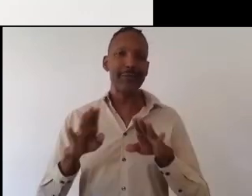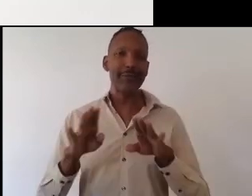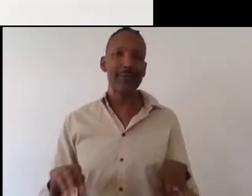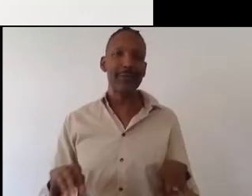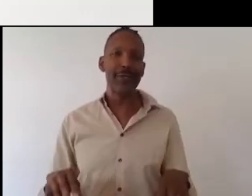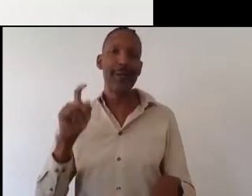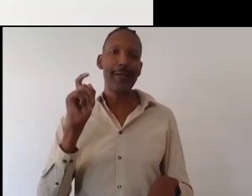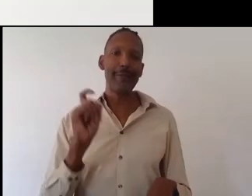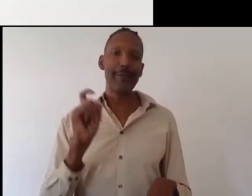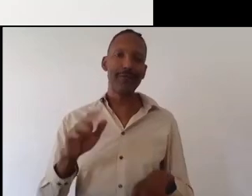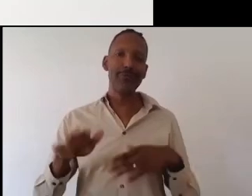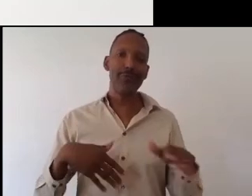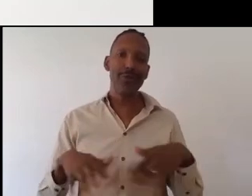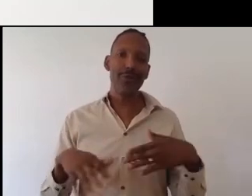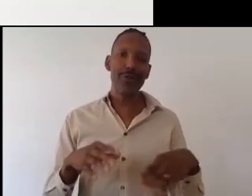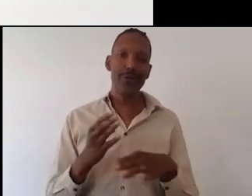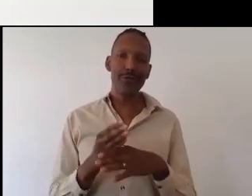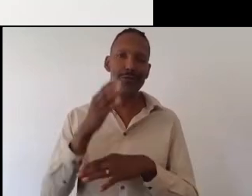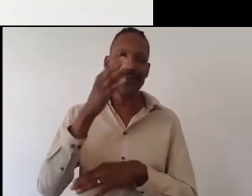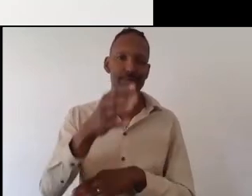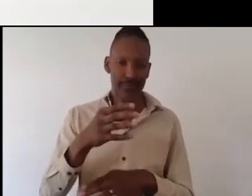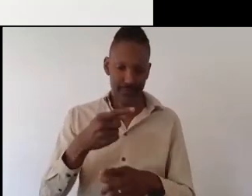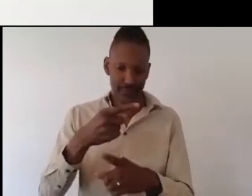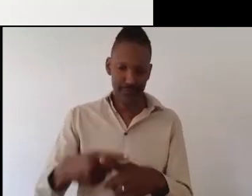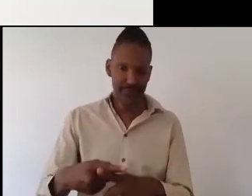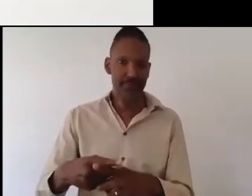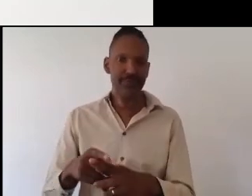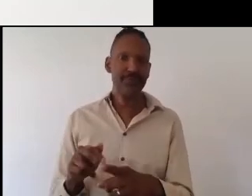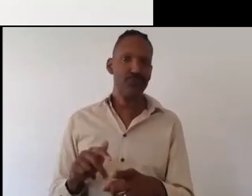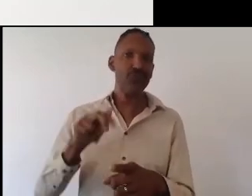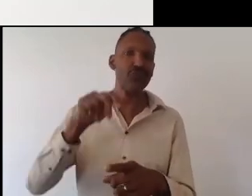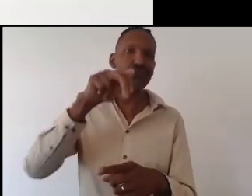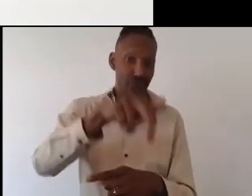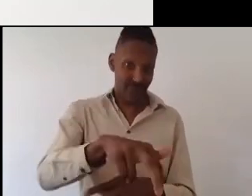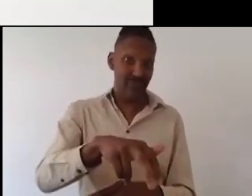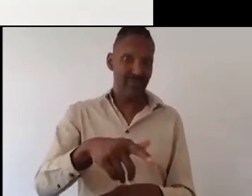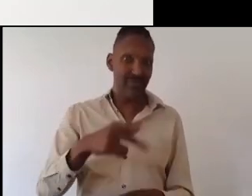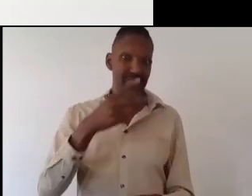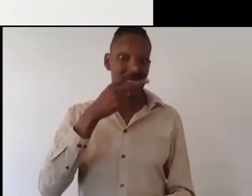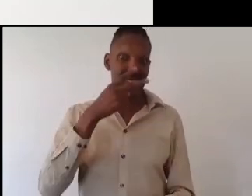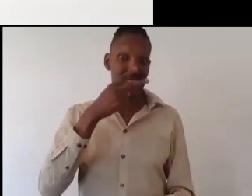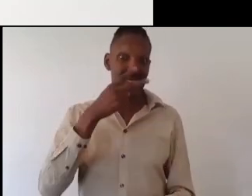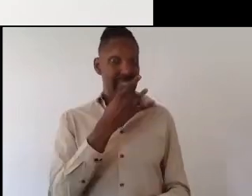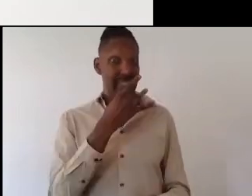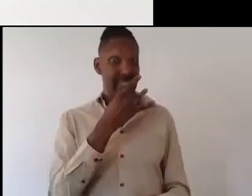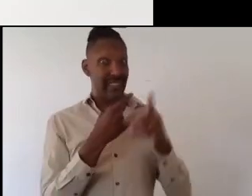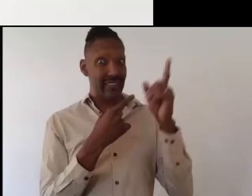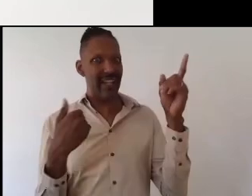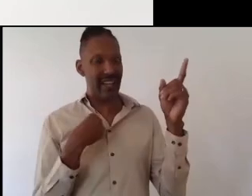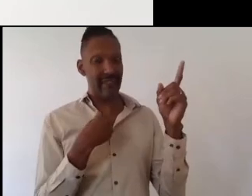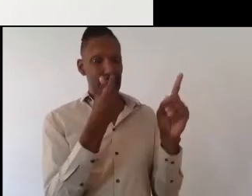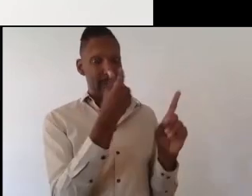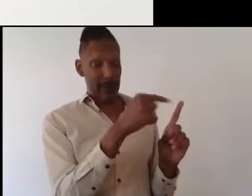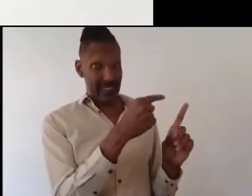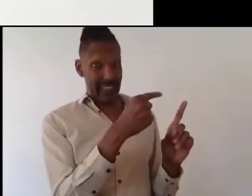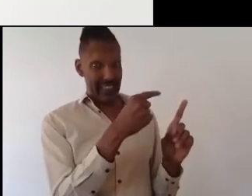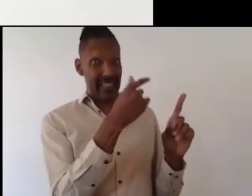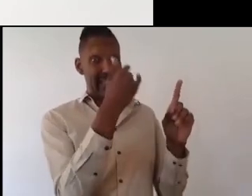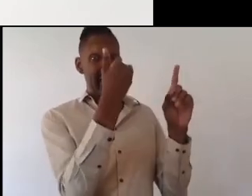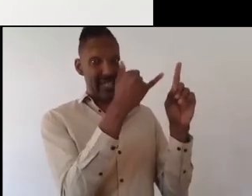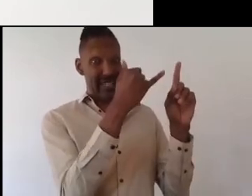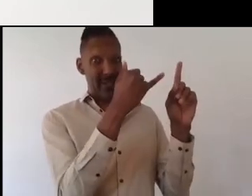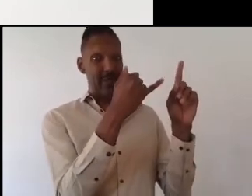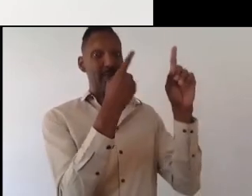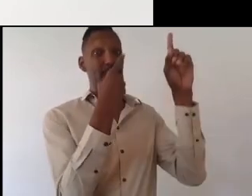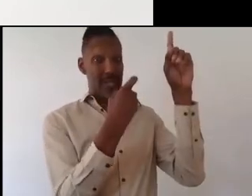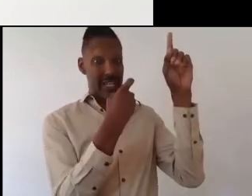the lights at the crosswalks follow a pattern, right? They go green, yellow, red, and they do that continuously. So you